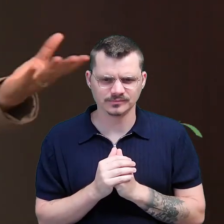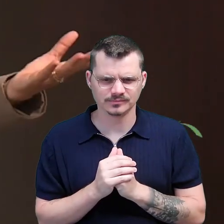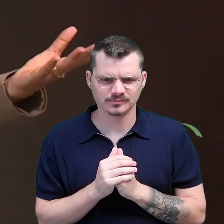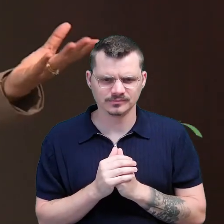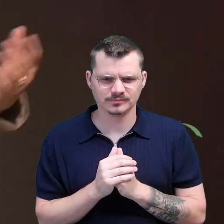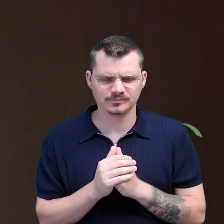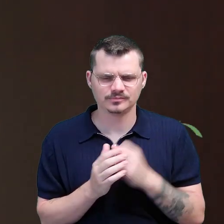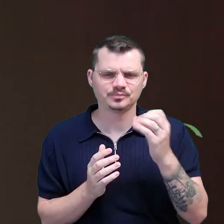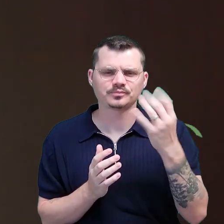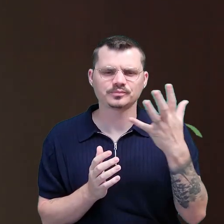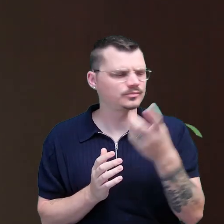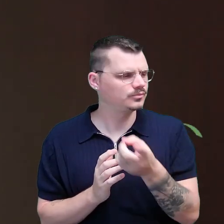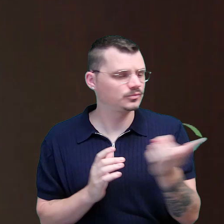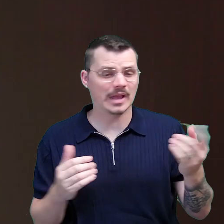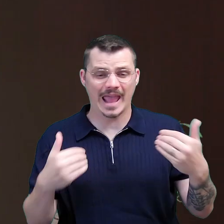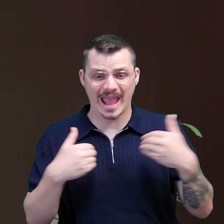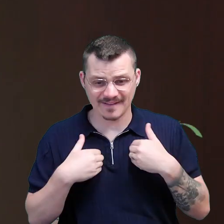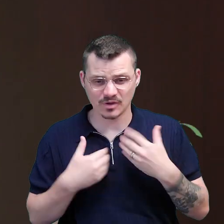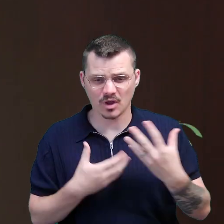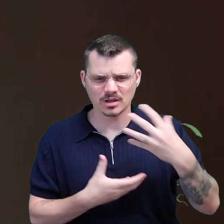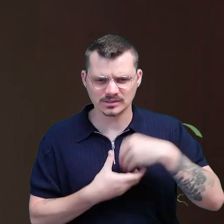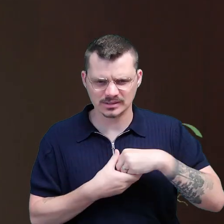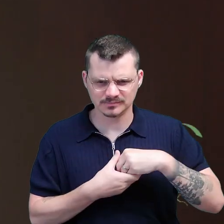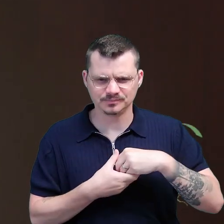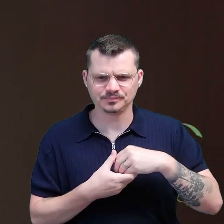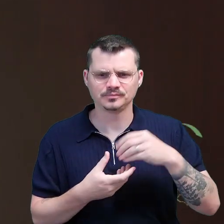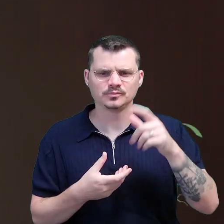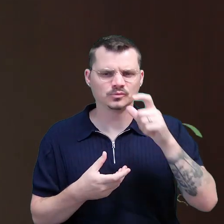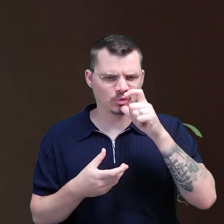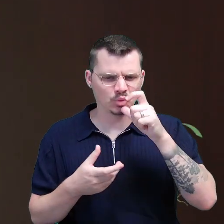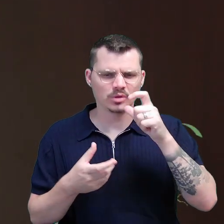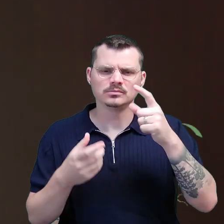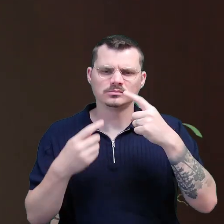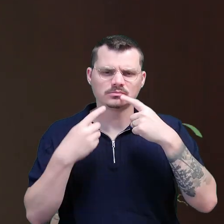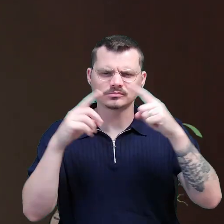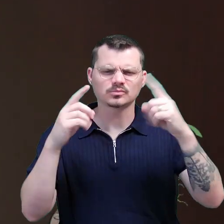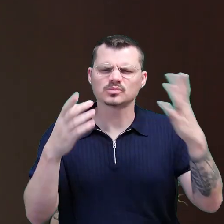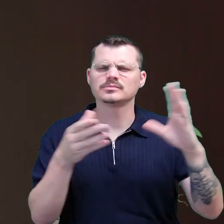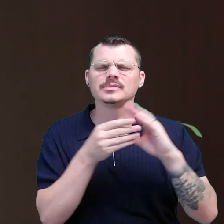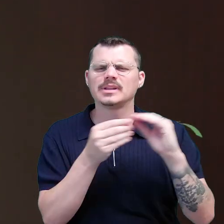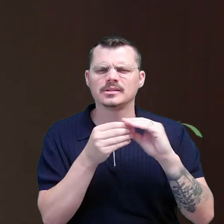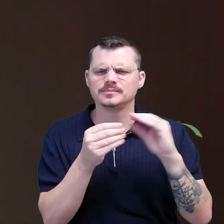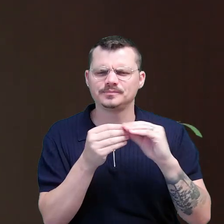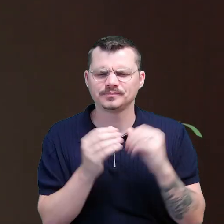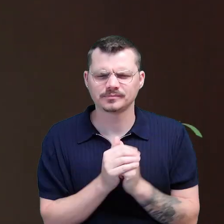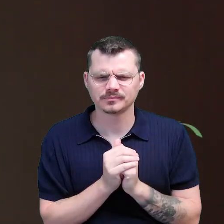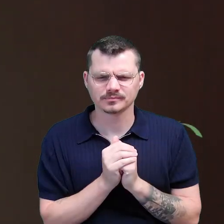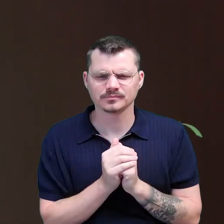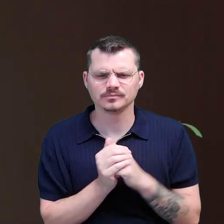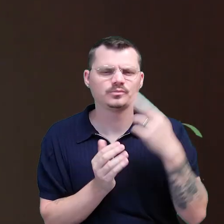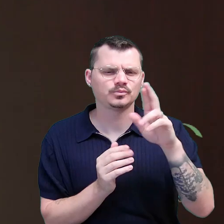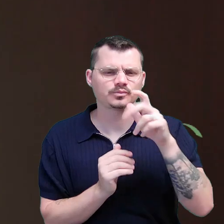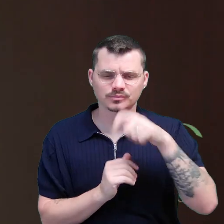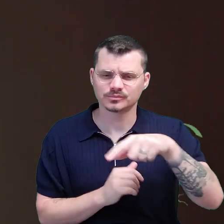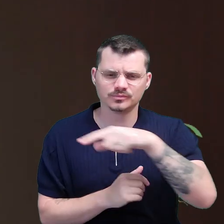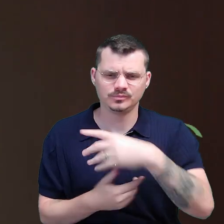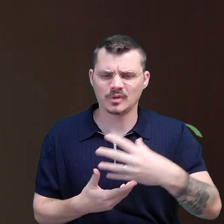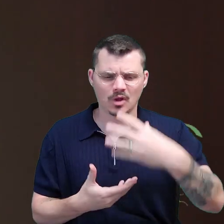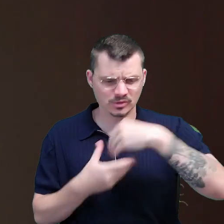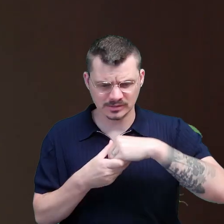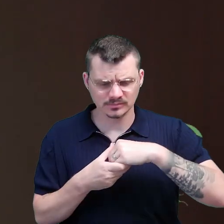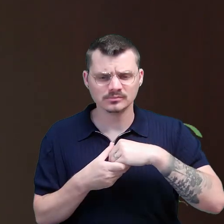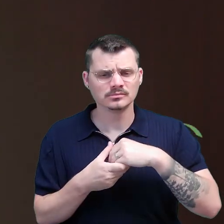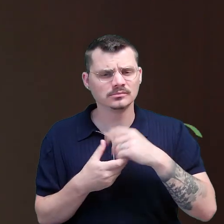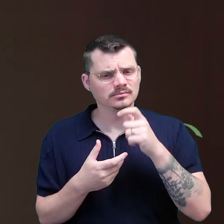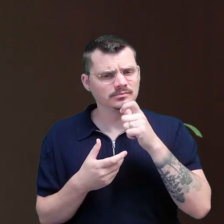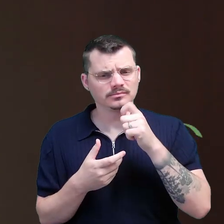So what do people with autism say? People with autism who succeed, or people with autism who have